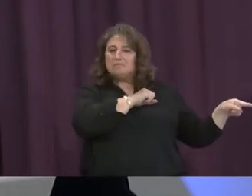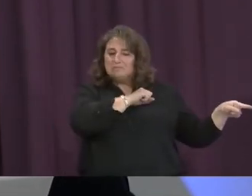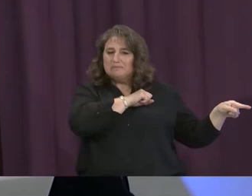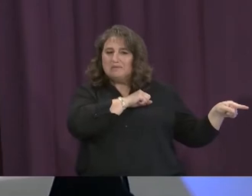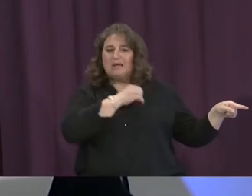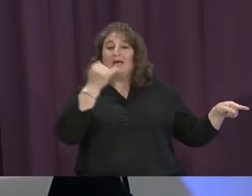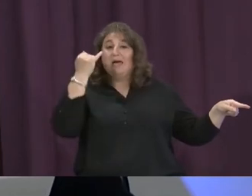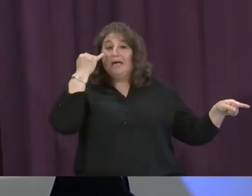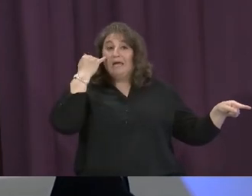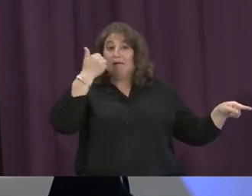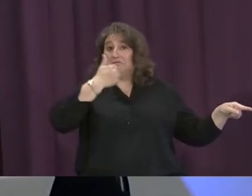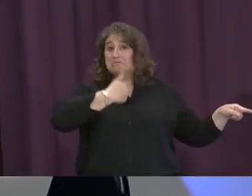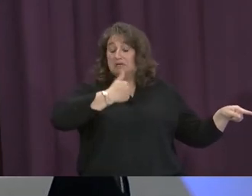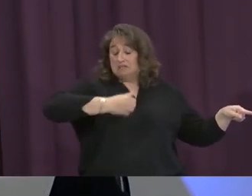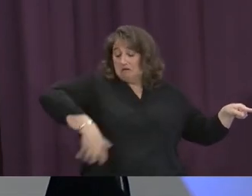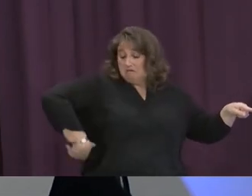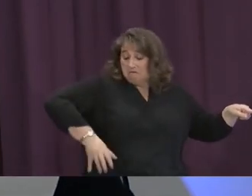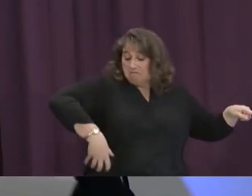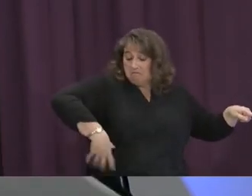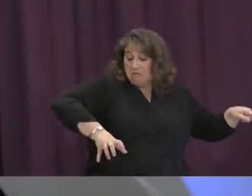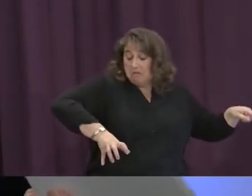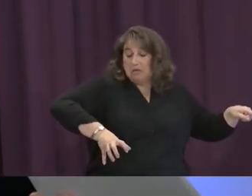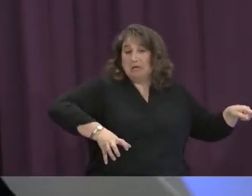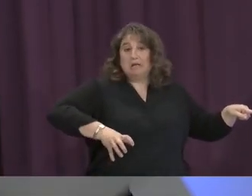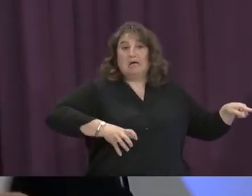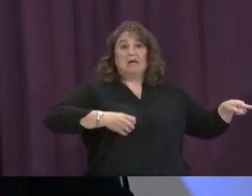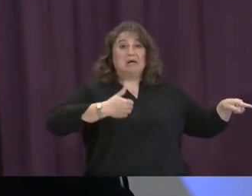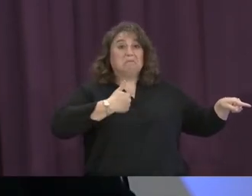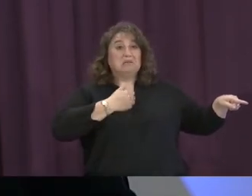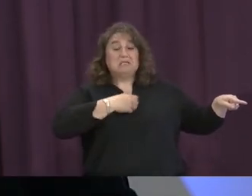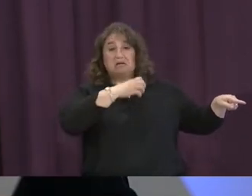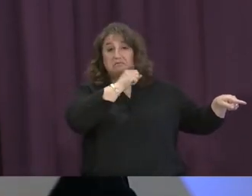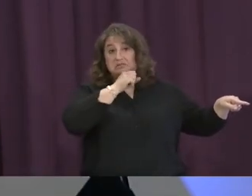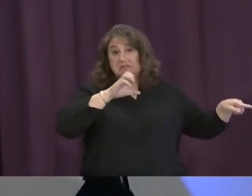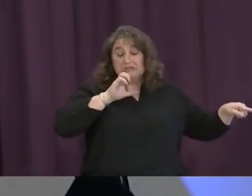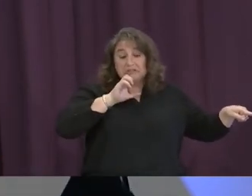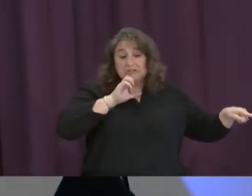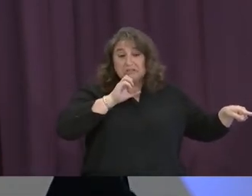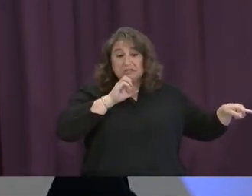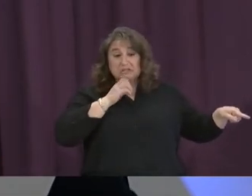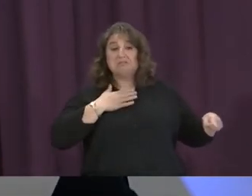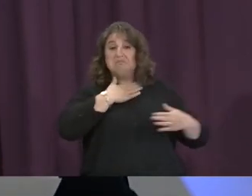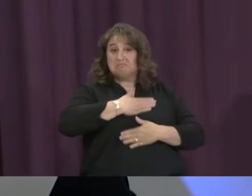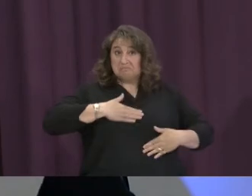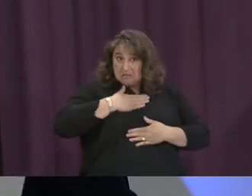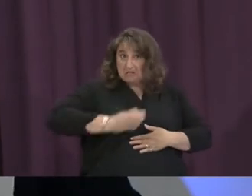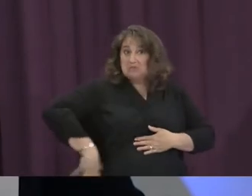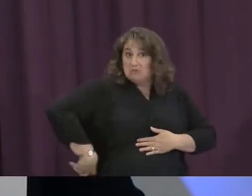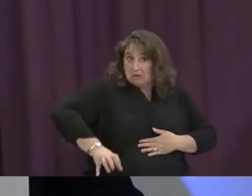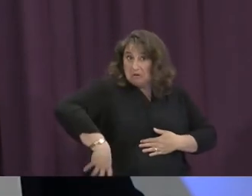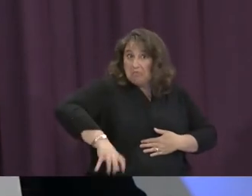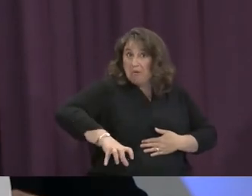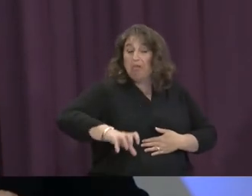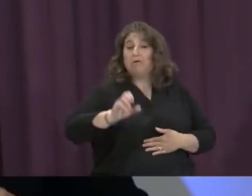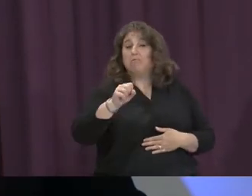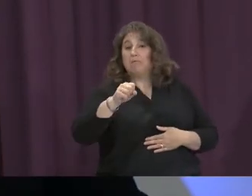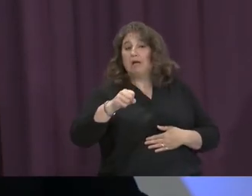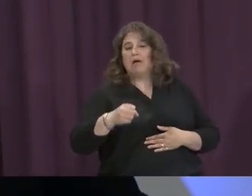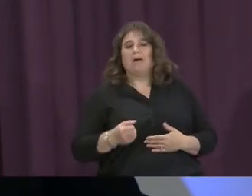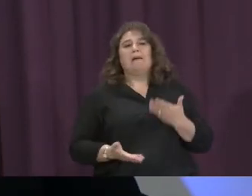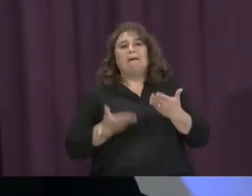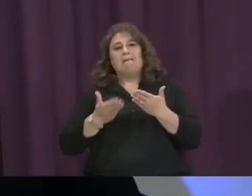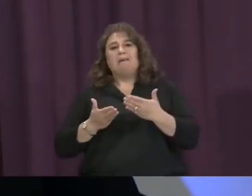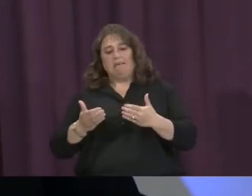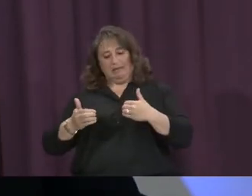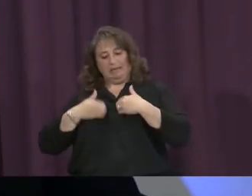you've been bowling for years, maybe you're older, maybe you're in your 60s and this is what you do. And maybe this